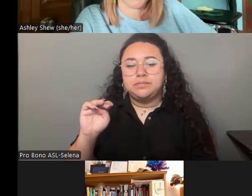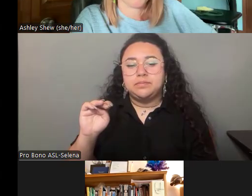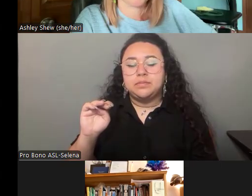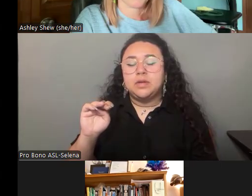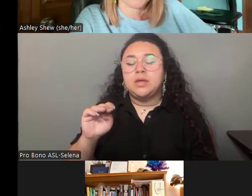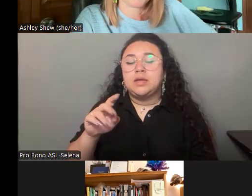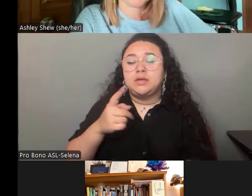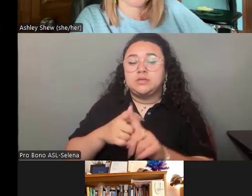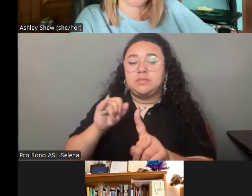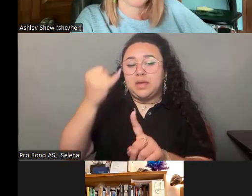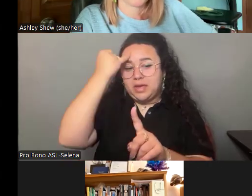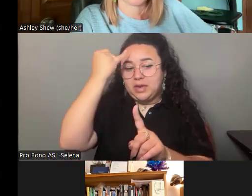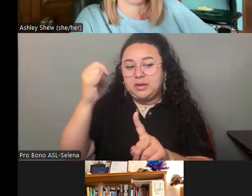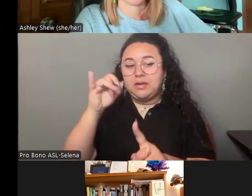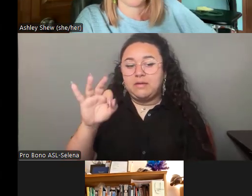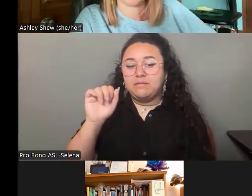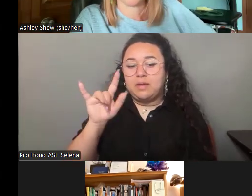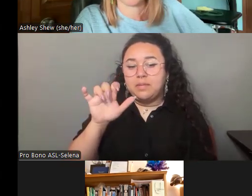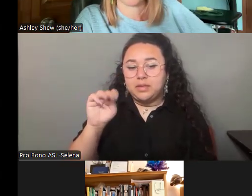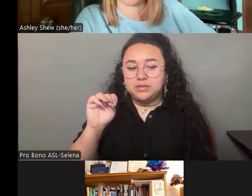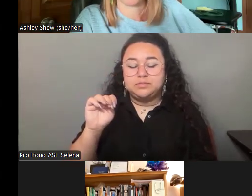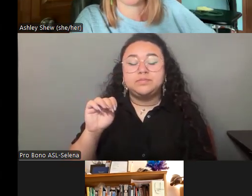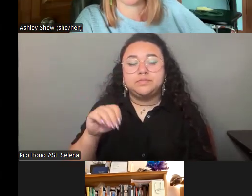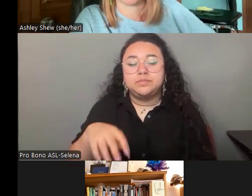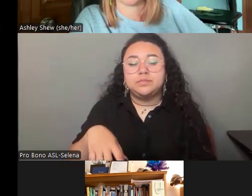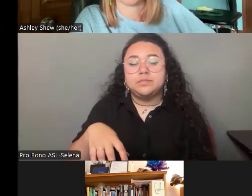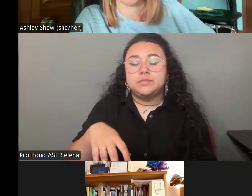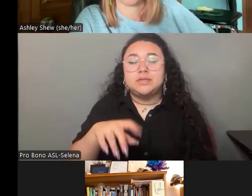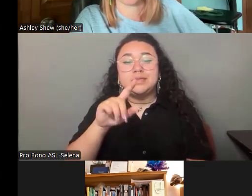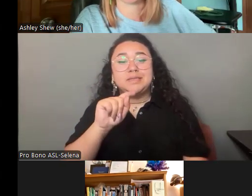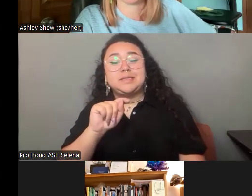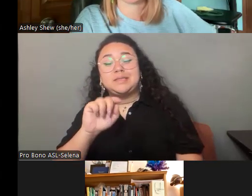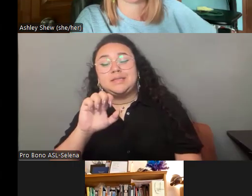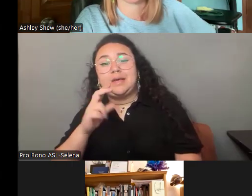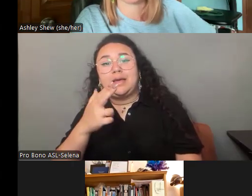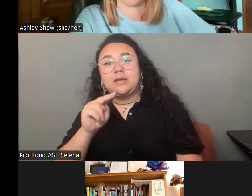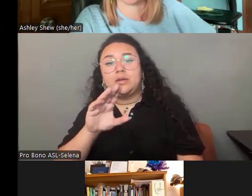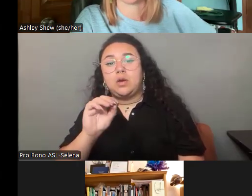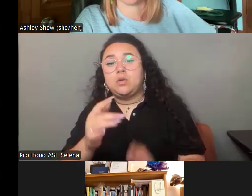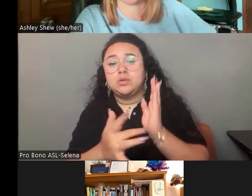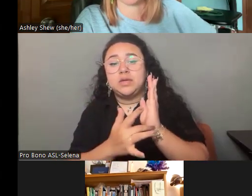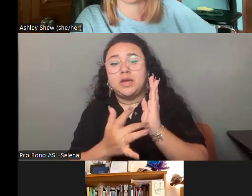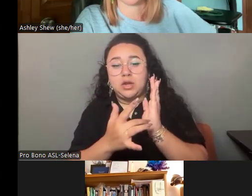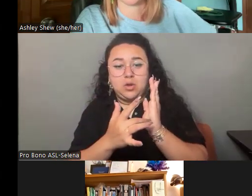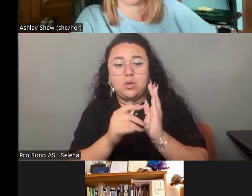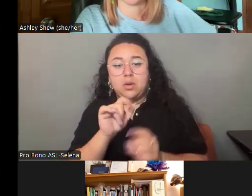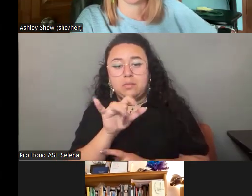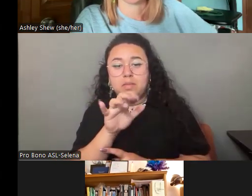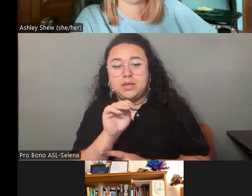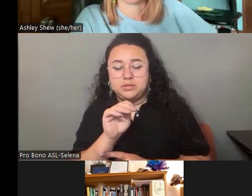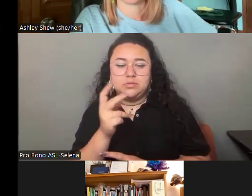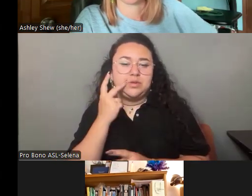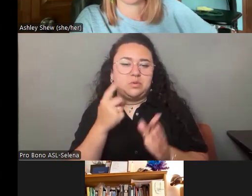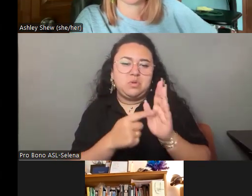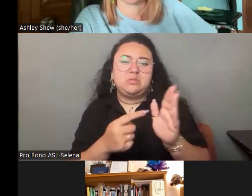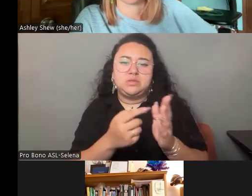of ableism, and technoableism is something we see represented fairly often in our media sphere, and even